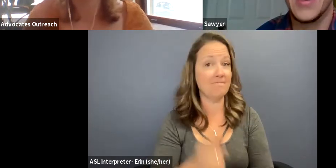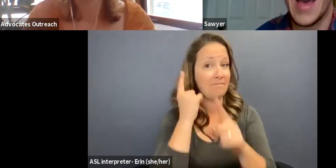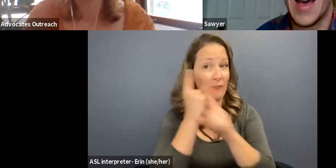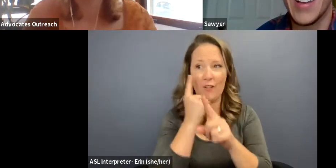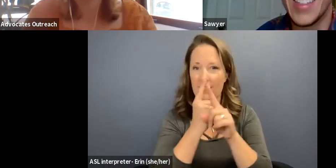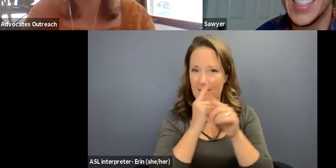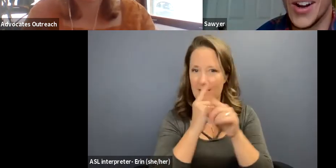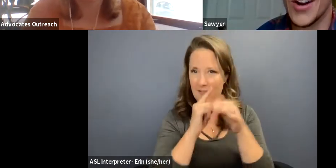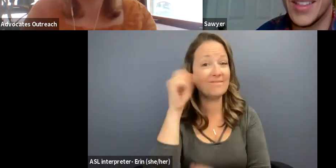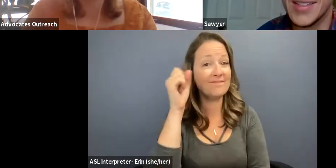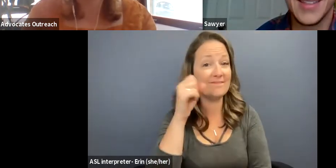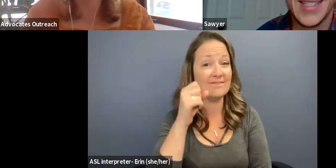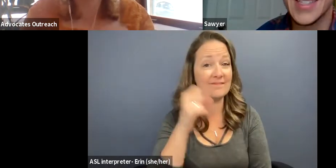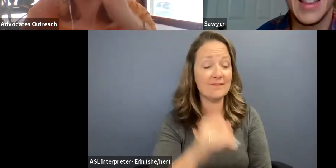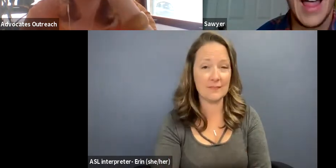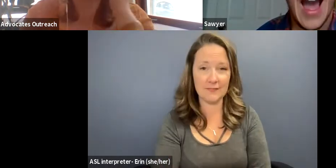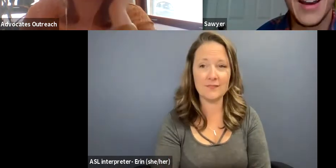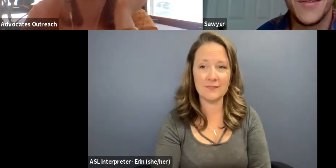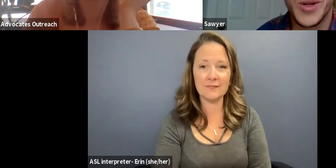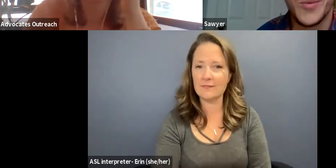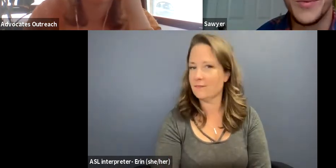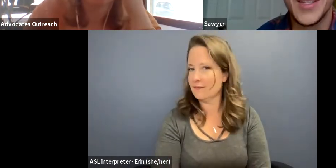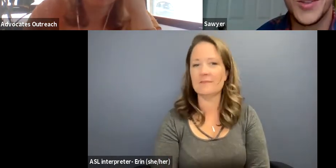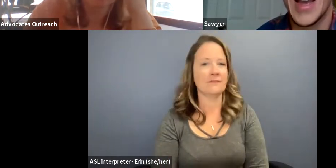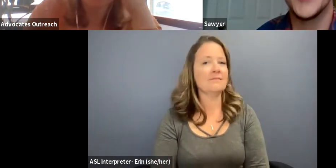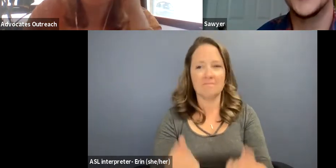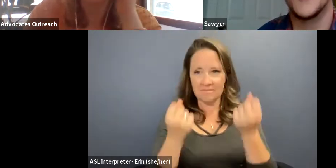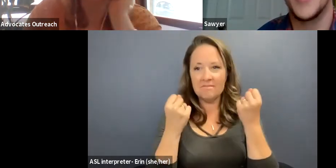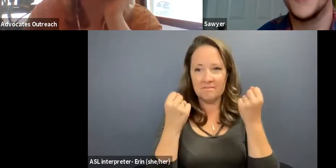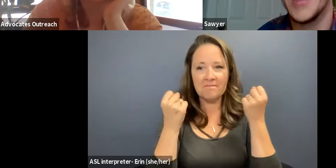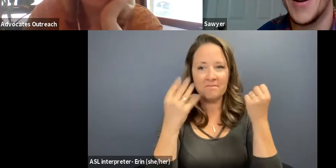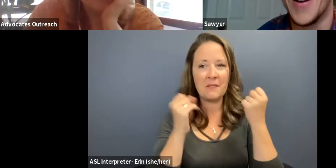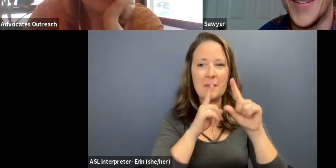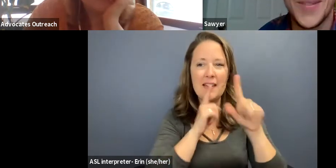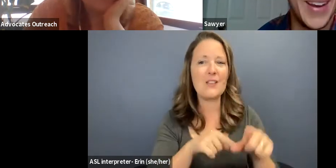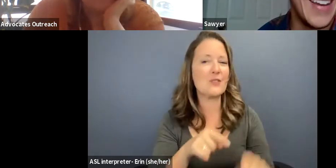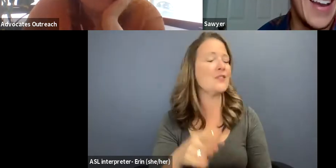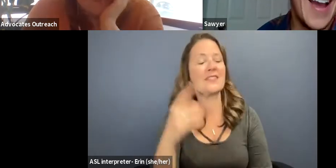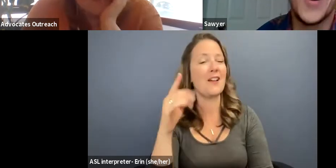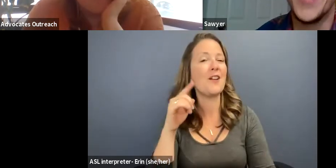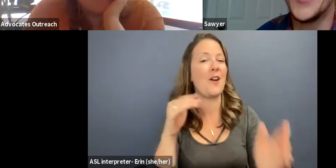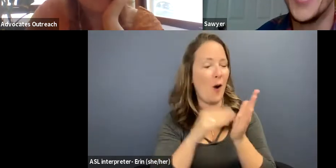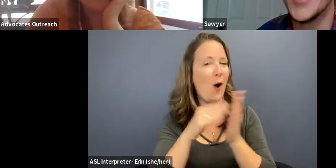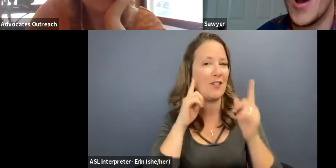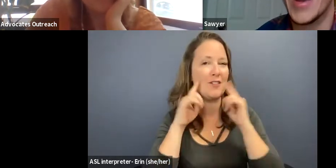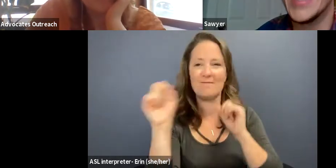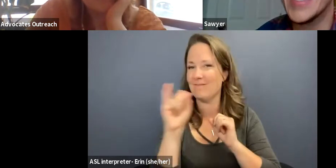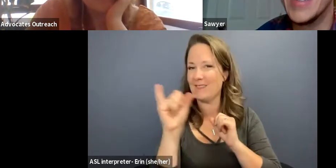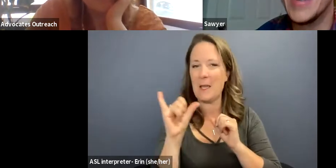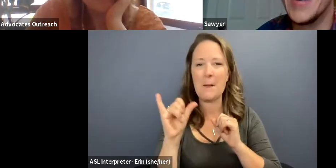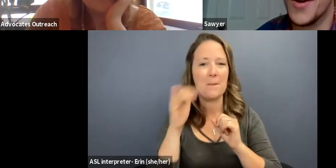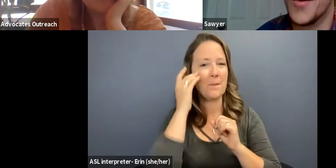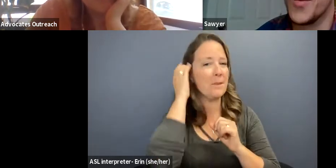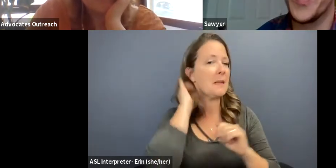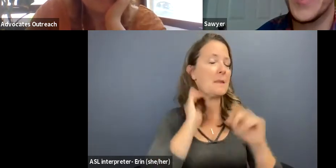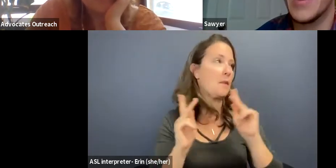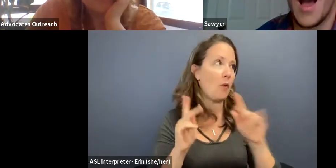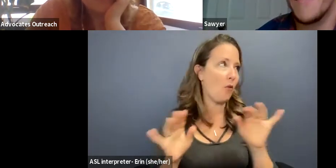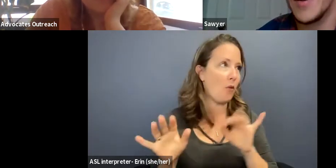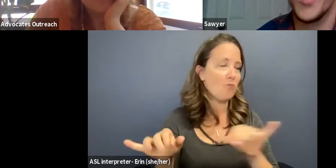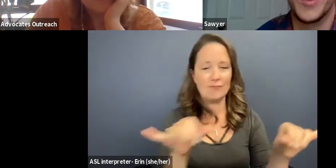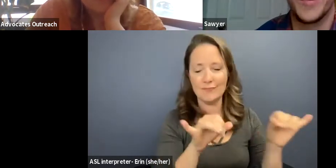about and then to share in the chat if you would like. What were some messages about sexuality that you